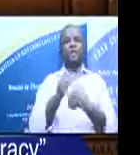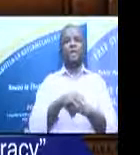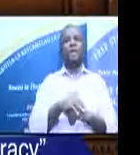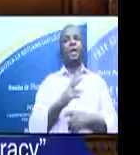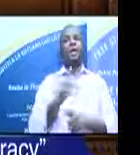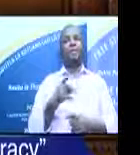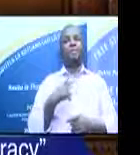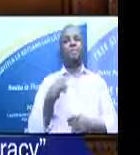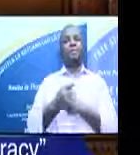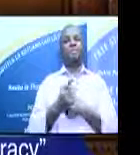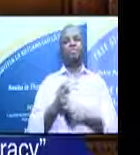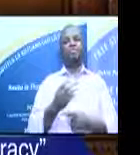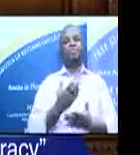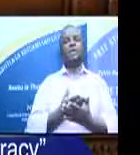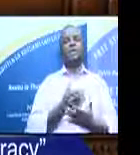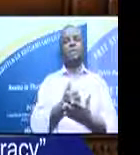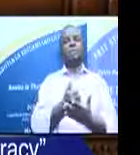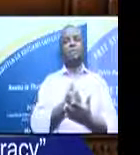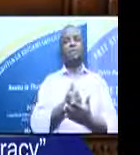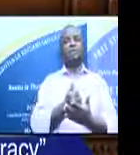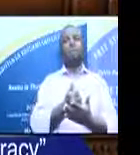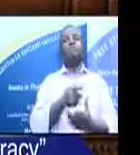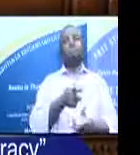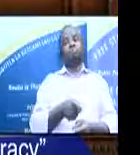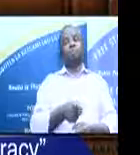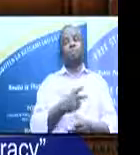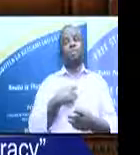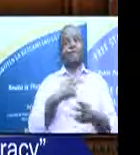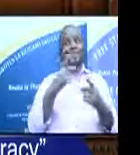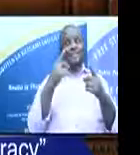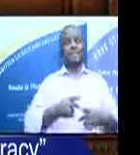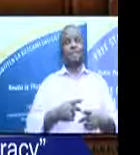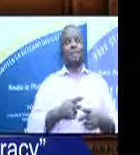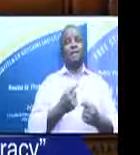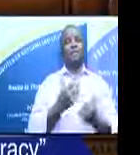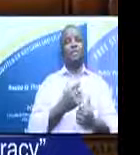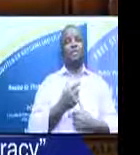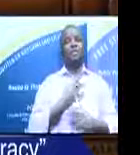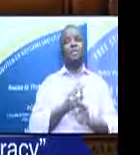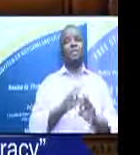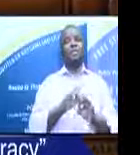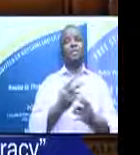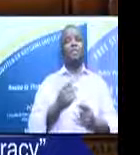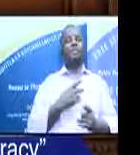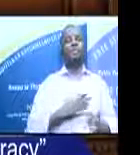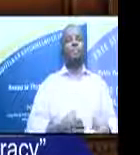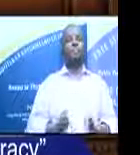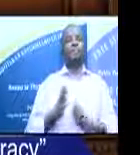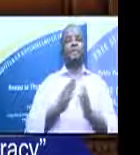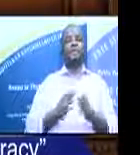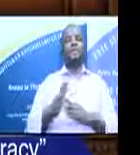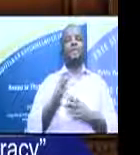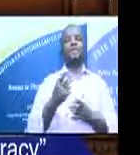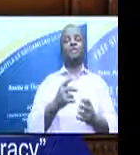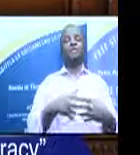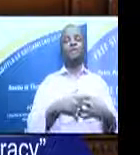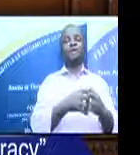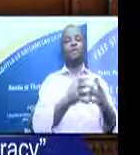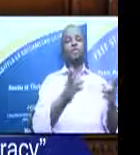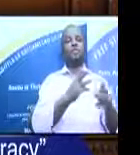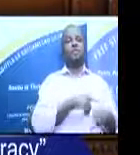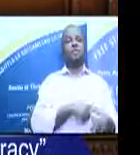people who were infected. It took a conscious decision to work on preparations for field hospitals